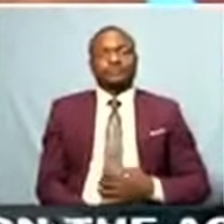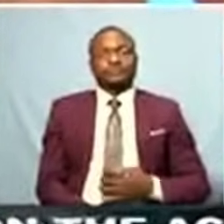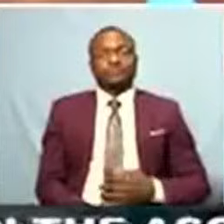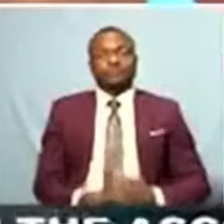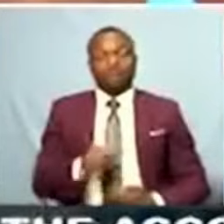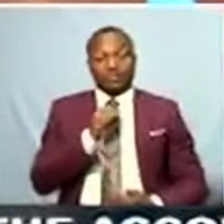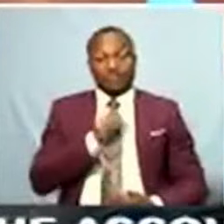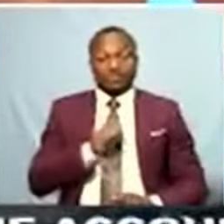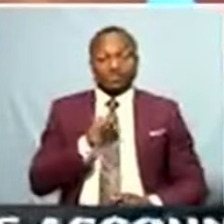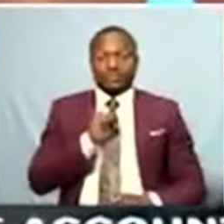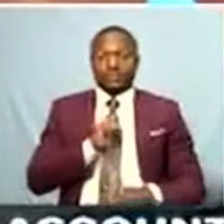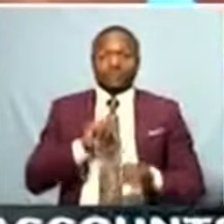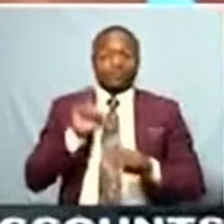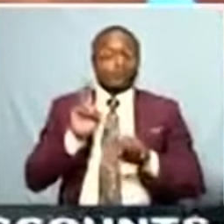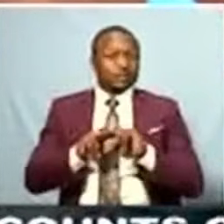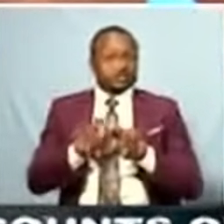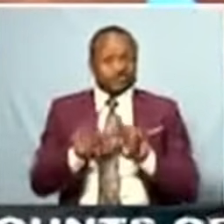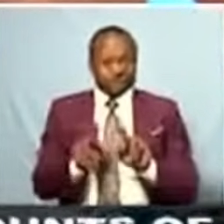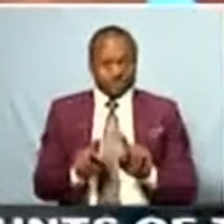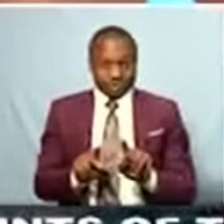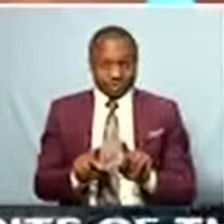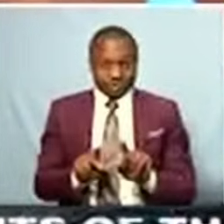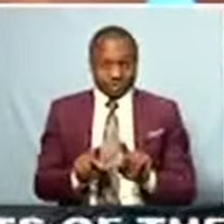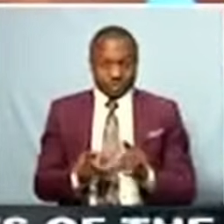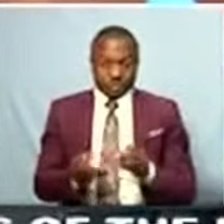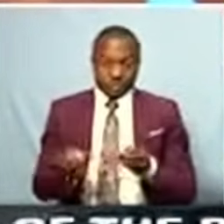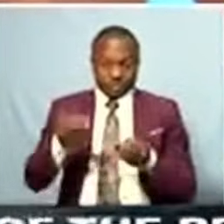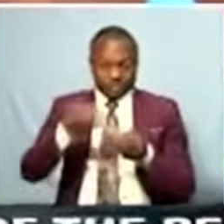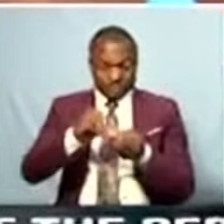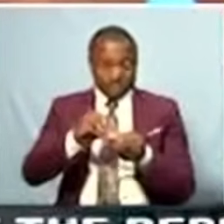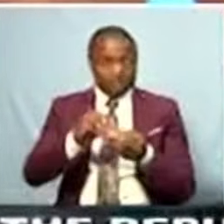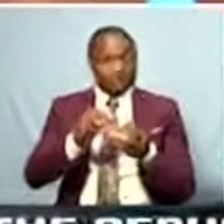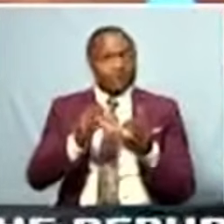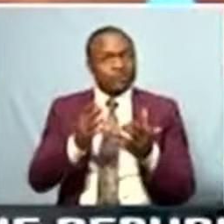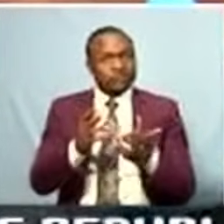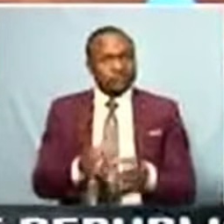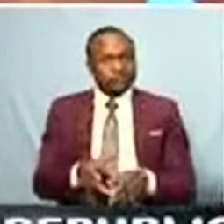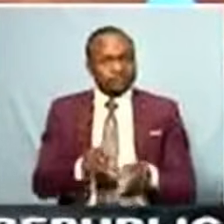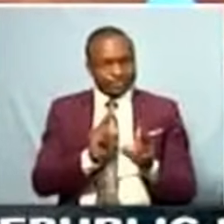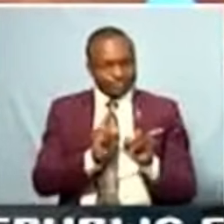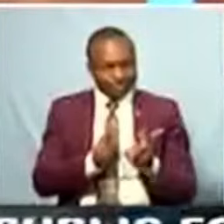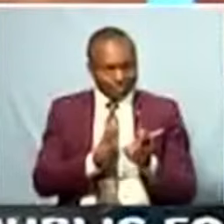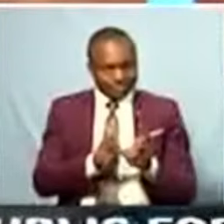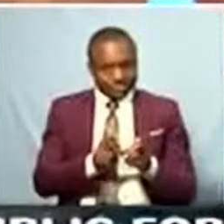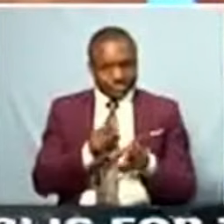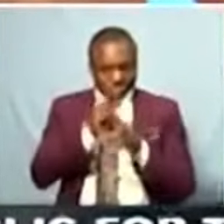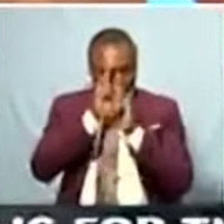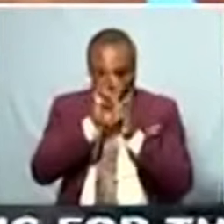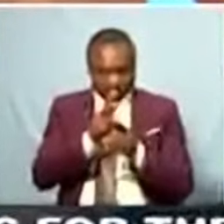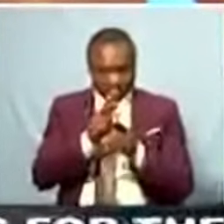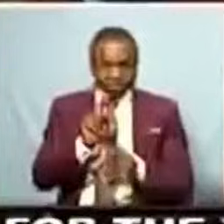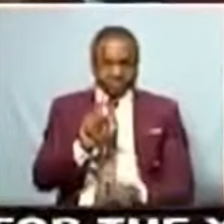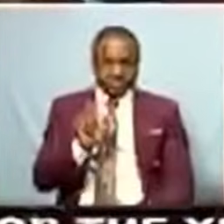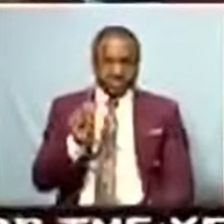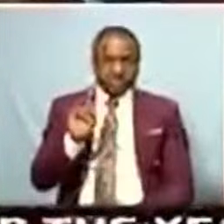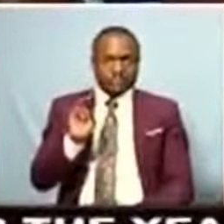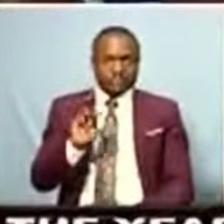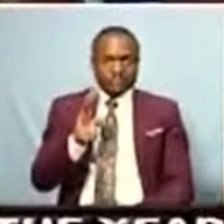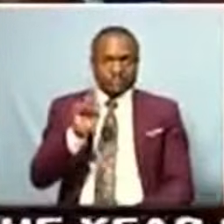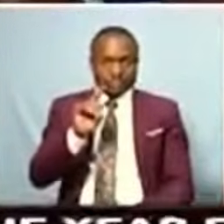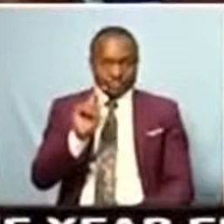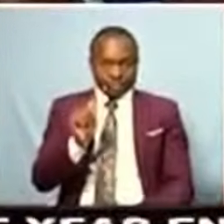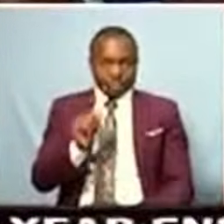Sorry, Chair. Further, would like, in response to Honorable Kambita,